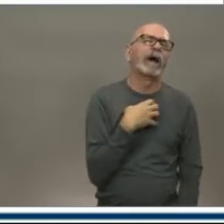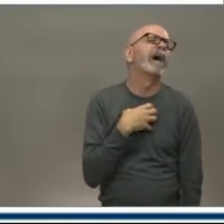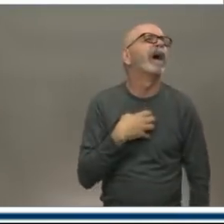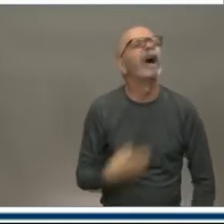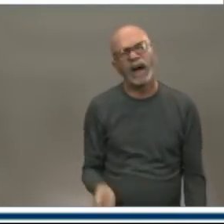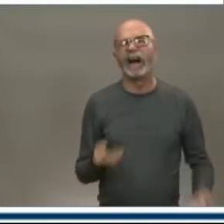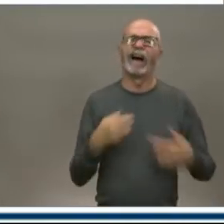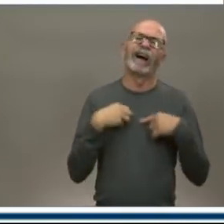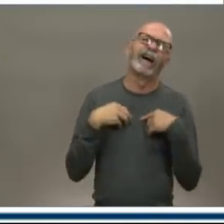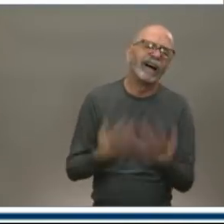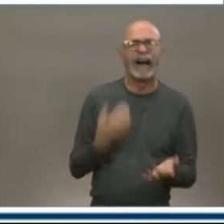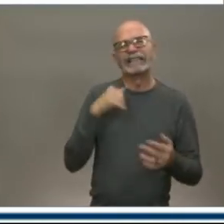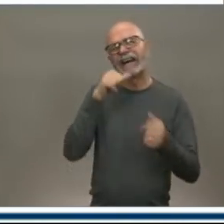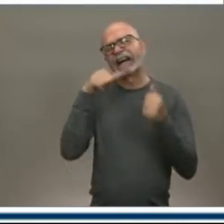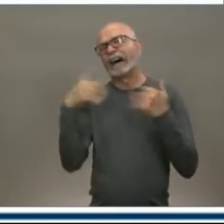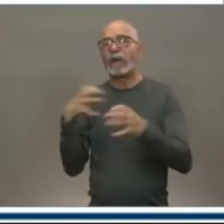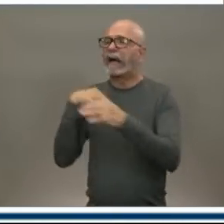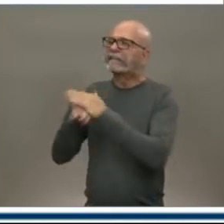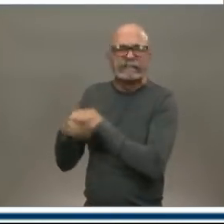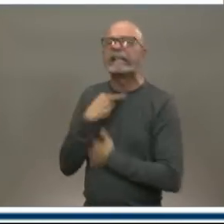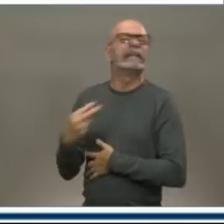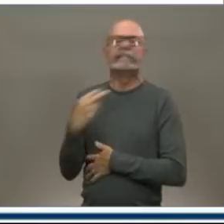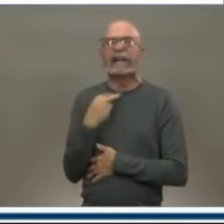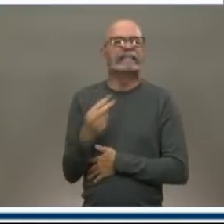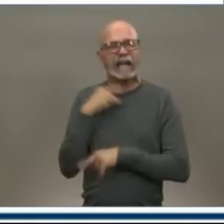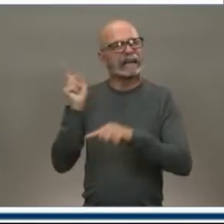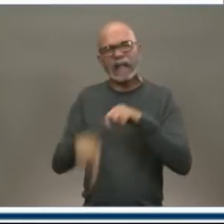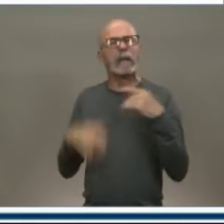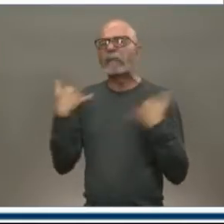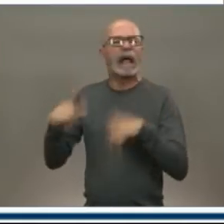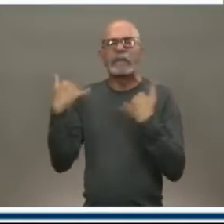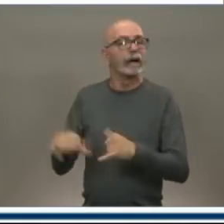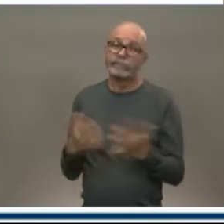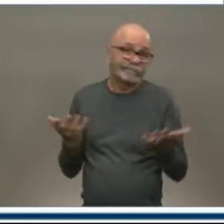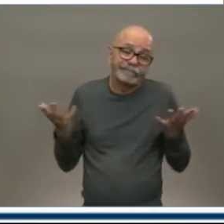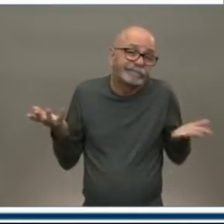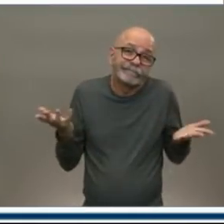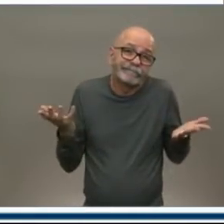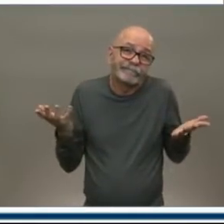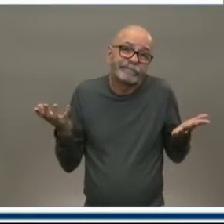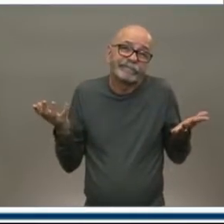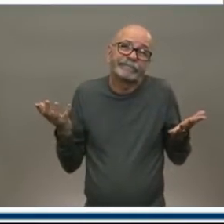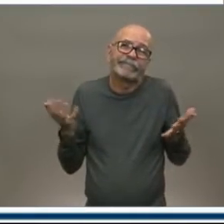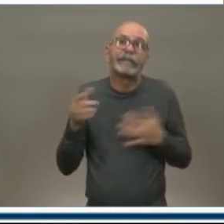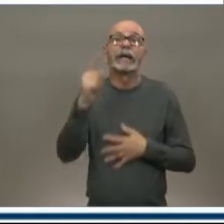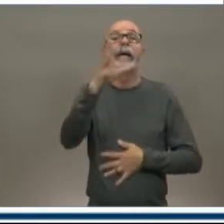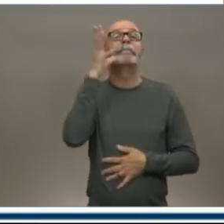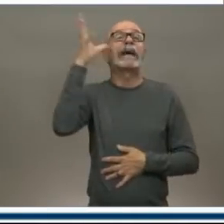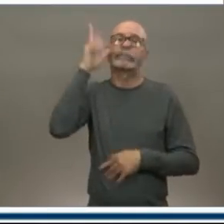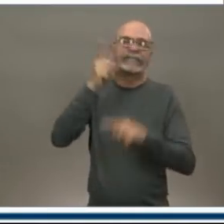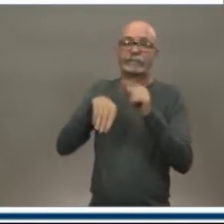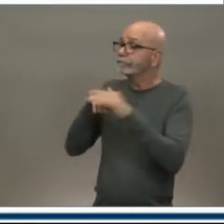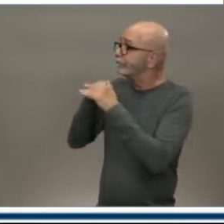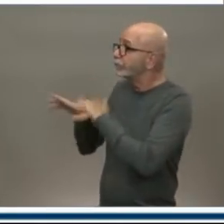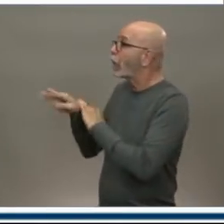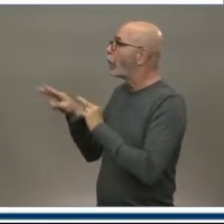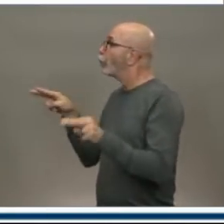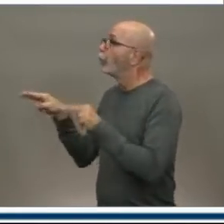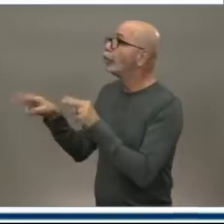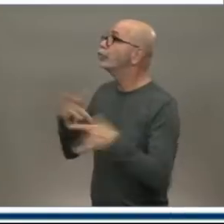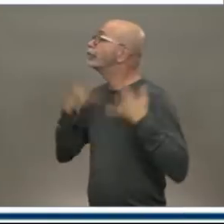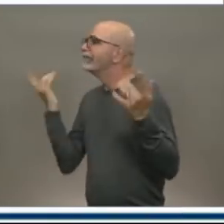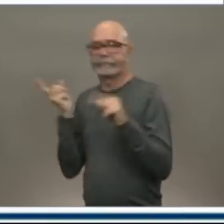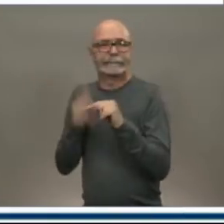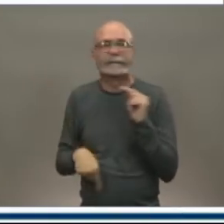to go in and watch their kid play. But that's the reality. Would you rather not have it at all, or at least allow your kids to be able to do these